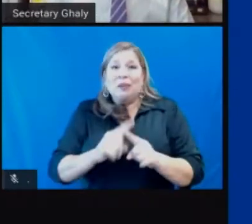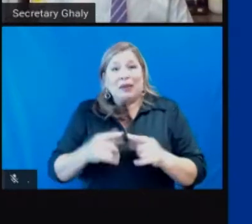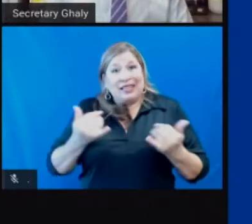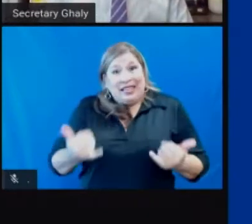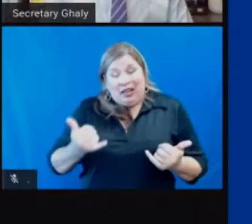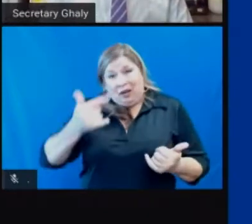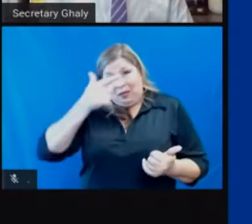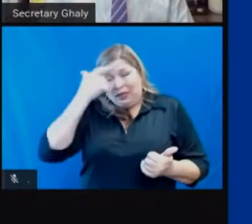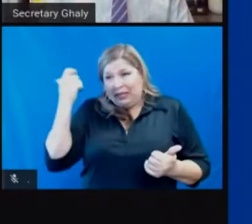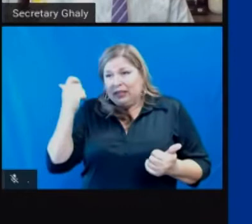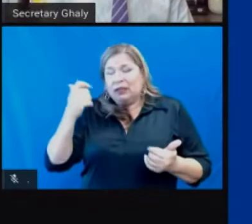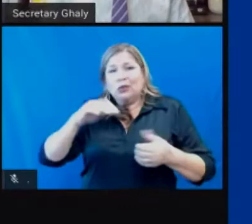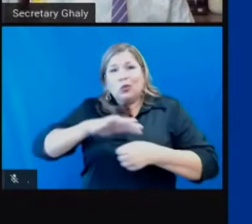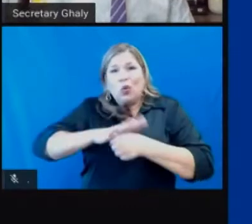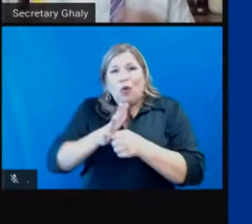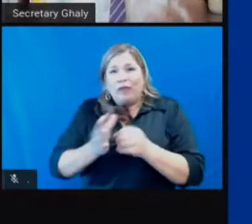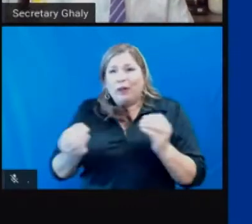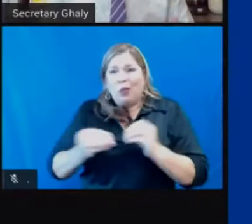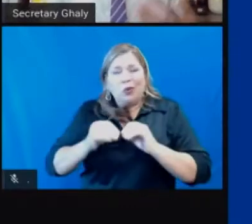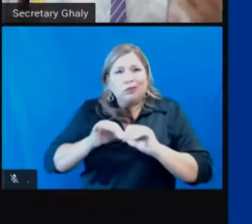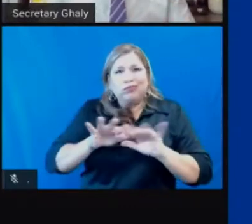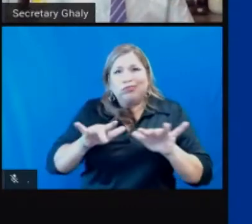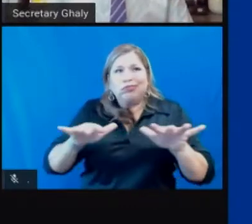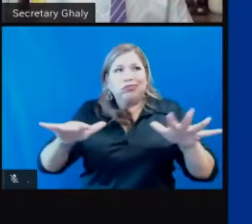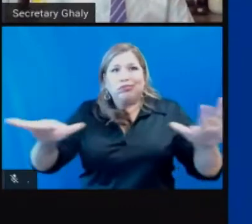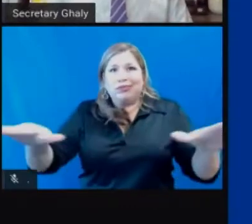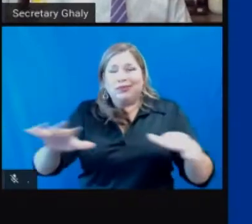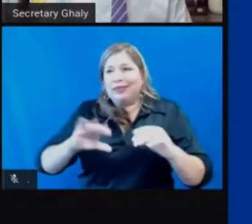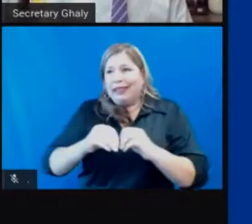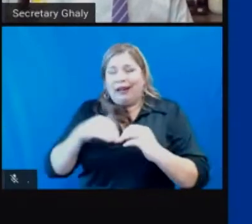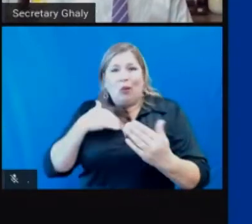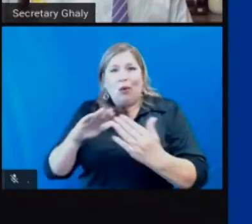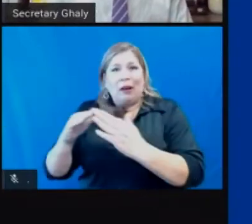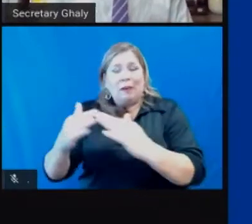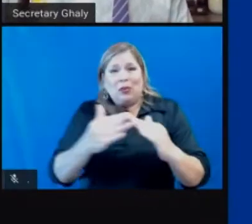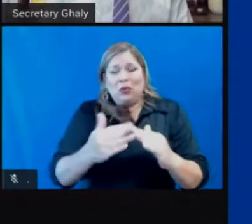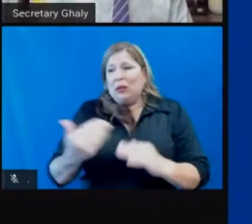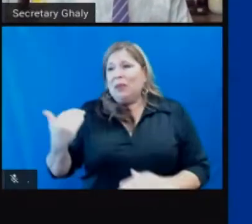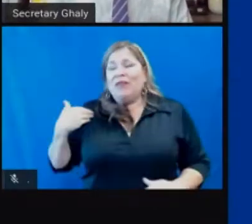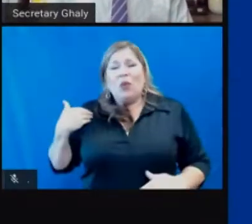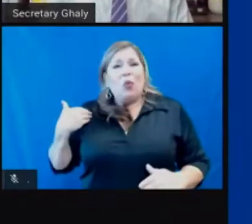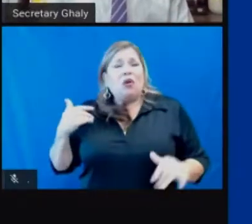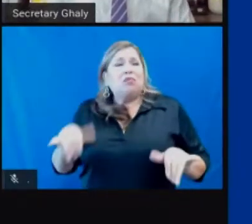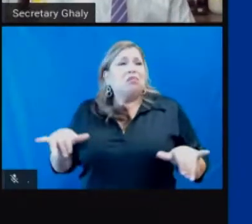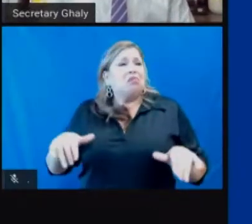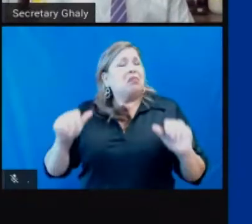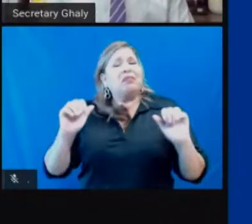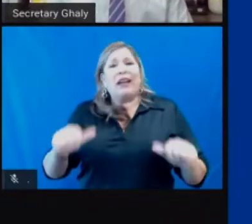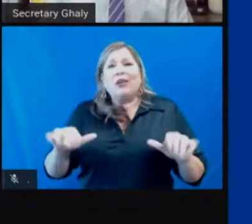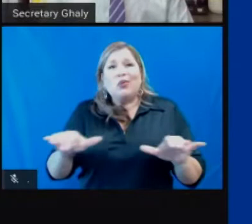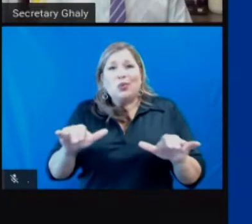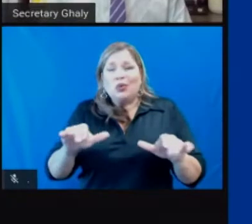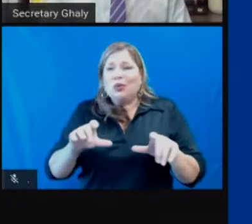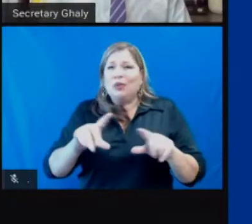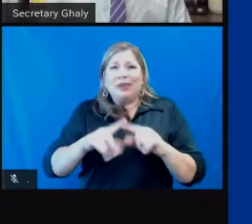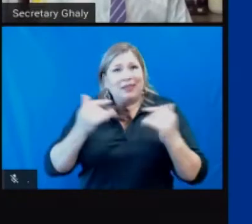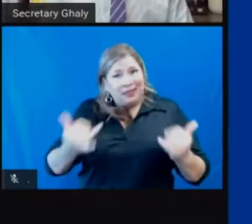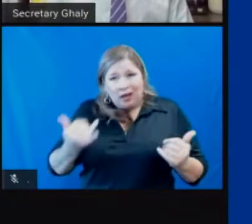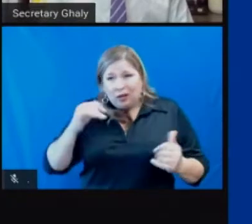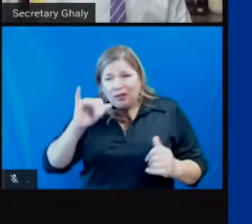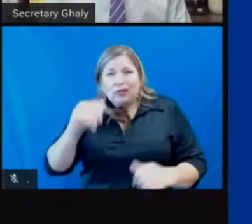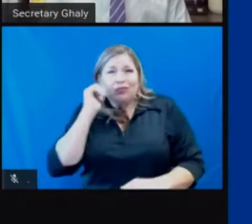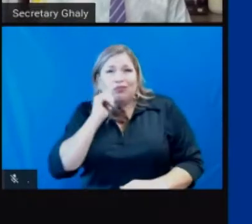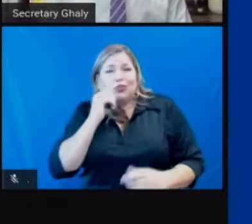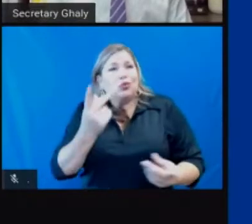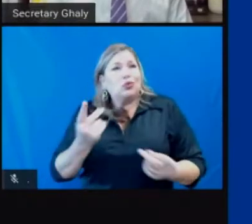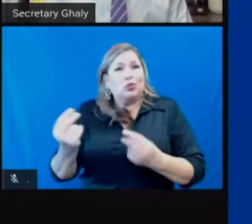of COVID in our communities is higher, even our everyday activities become higher risk. And we must be resolved to